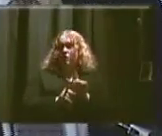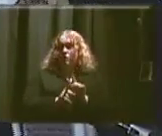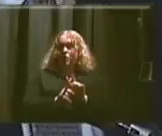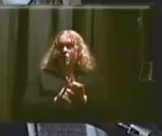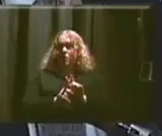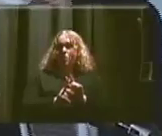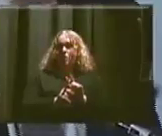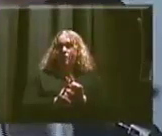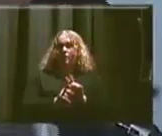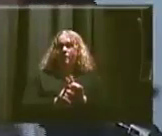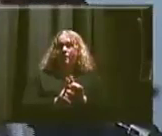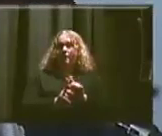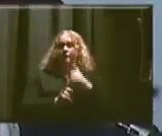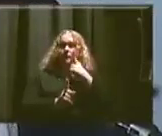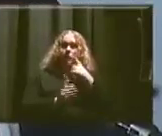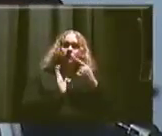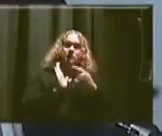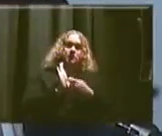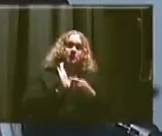let's say,